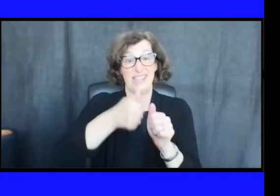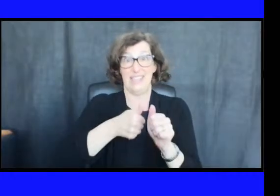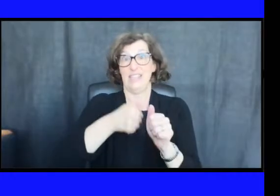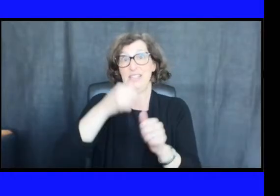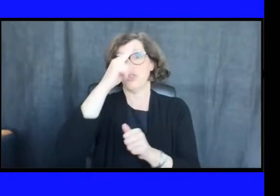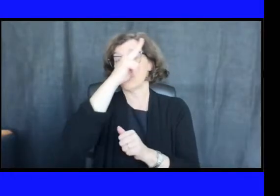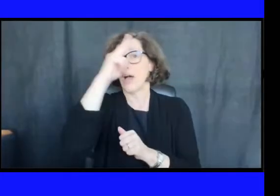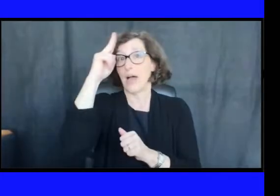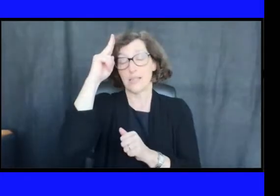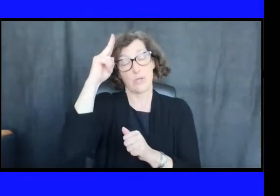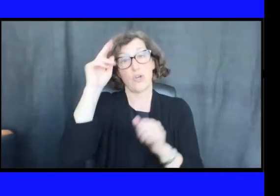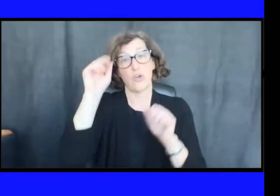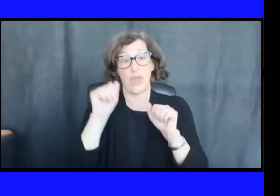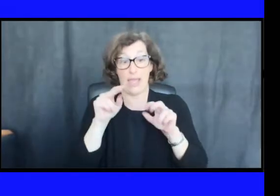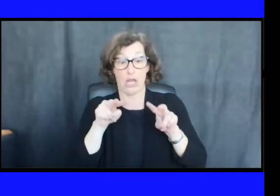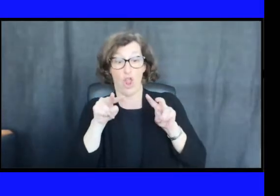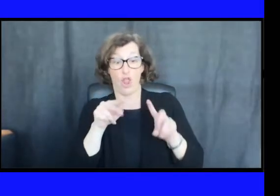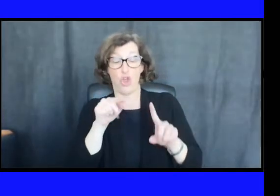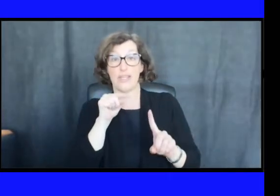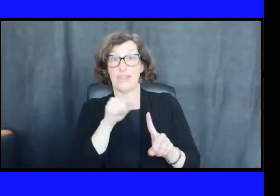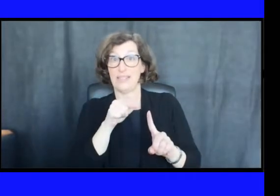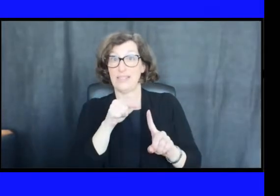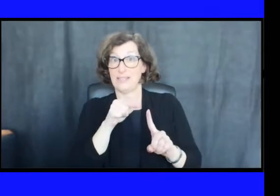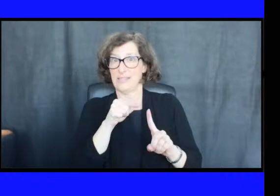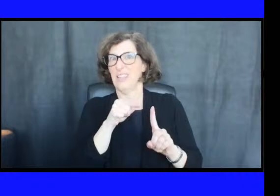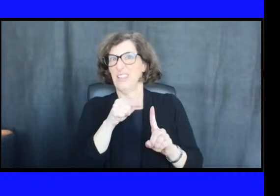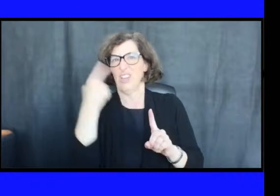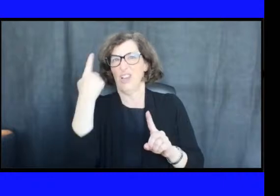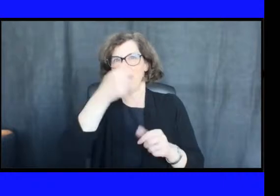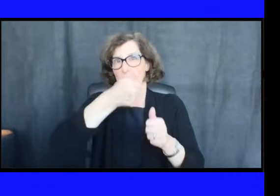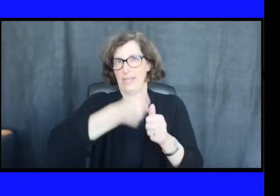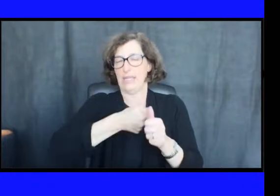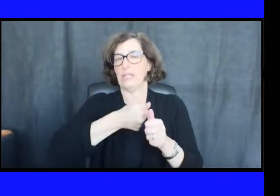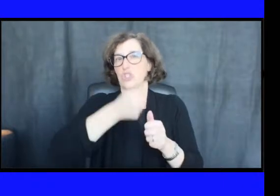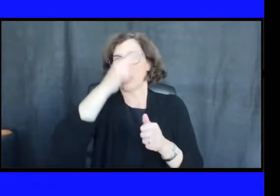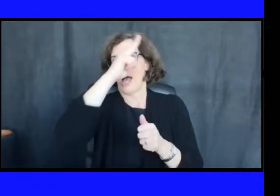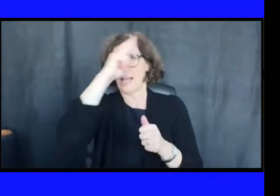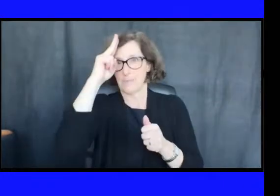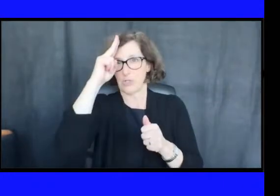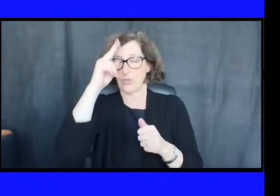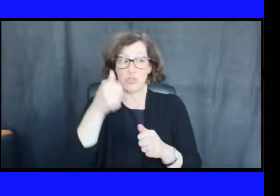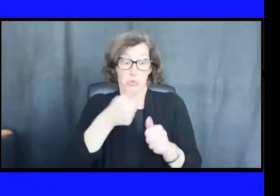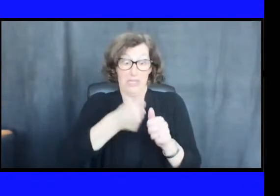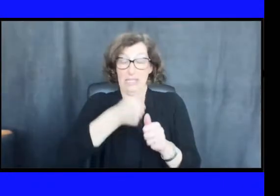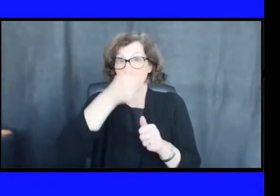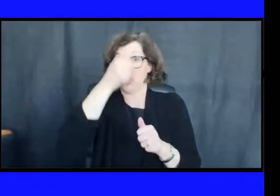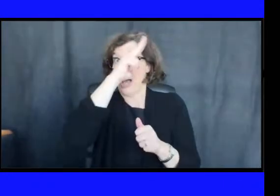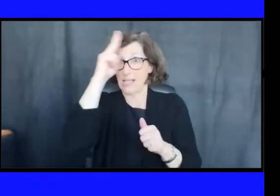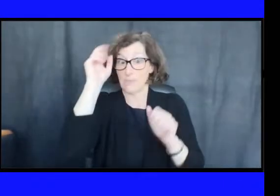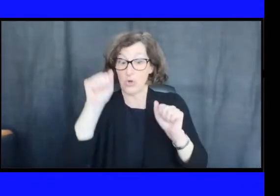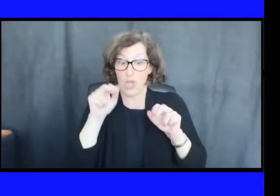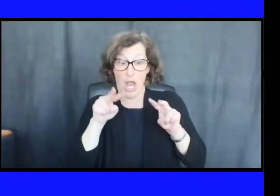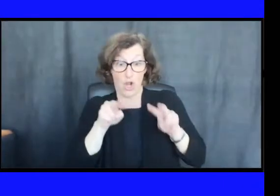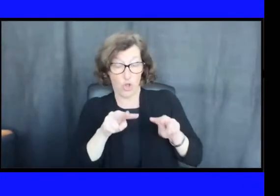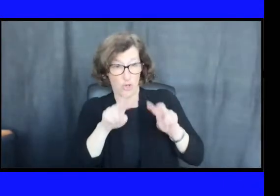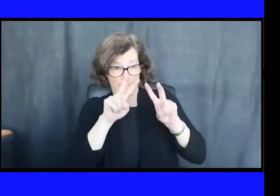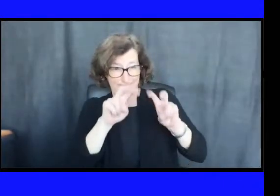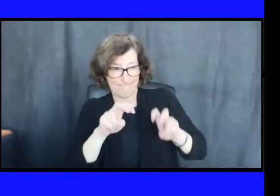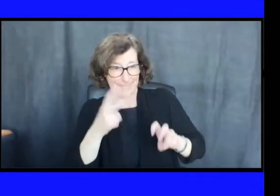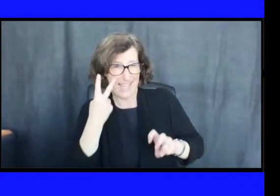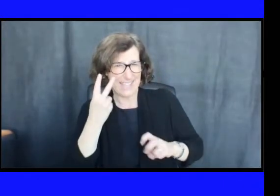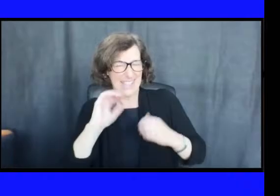Dr. Davis. I really appreciate the thoroughness of your presentation. Let me go and ask the members of the